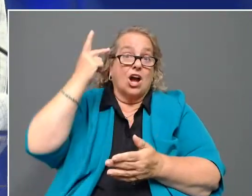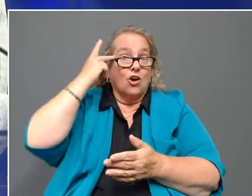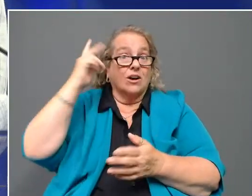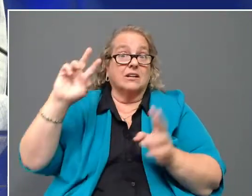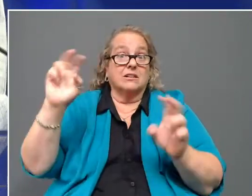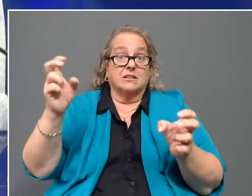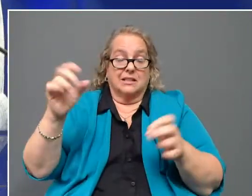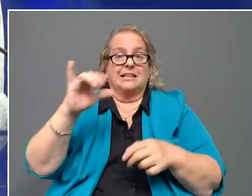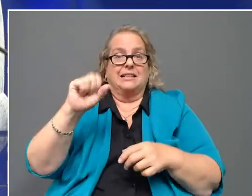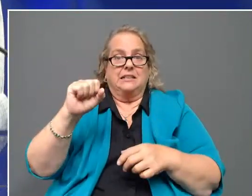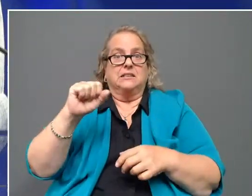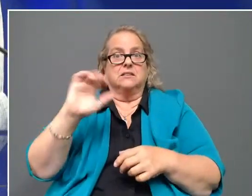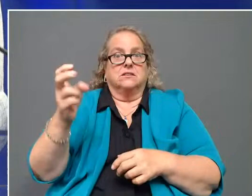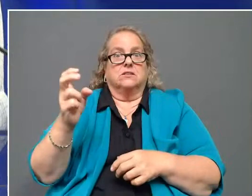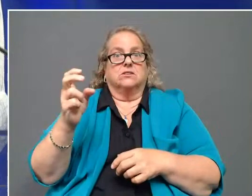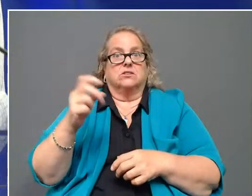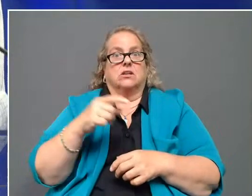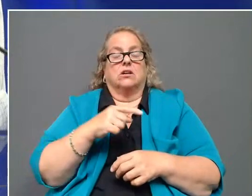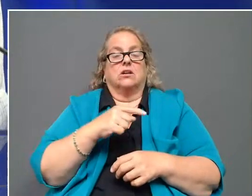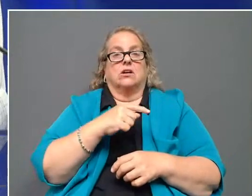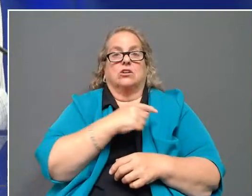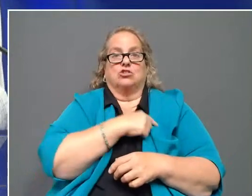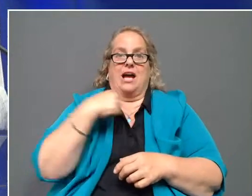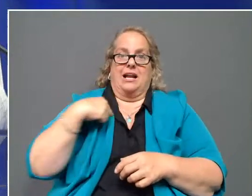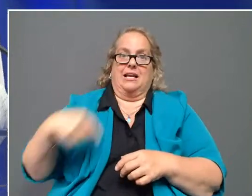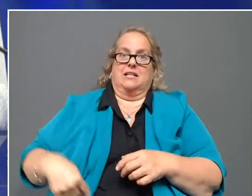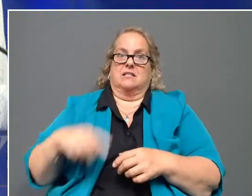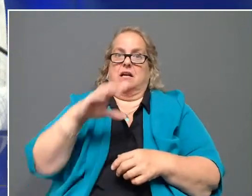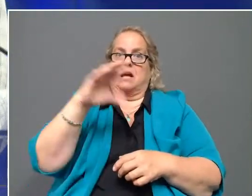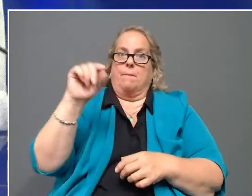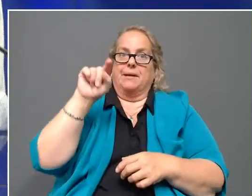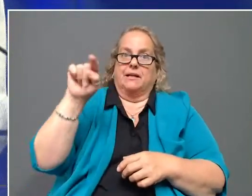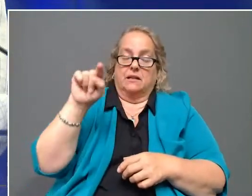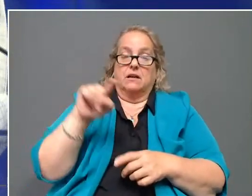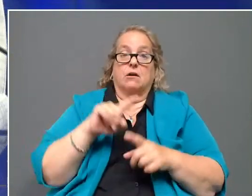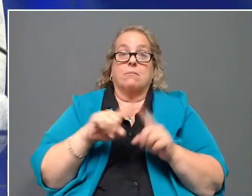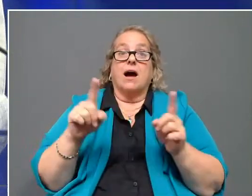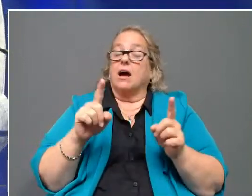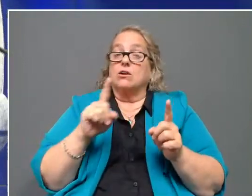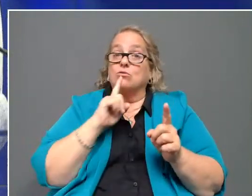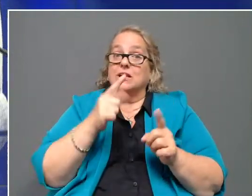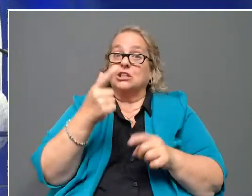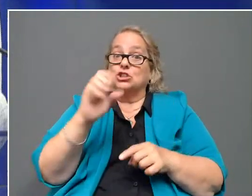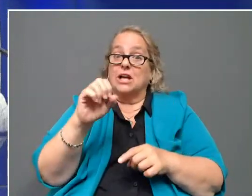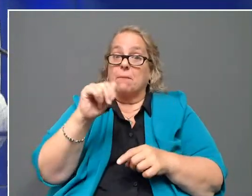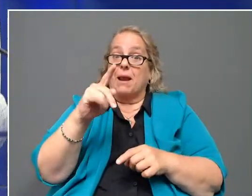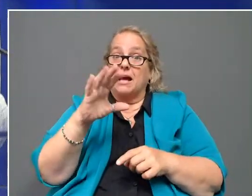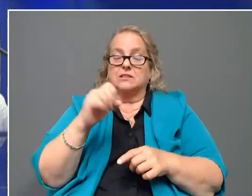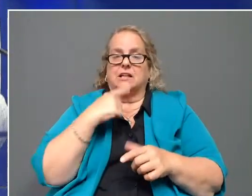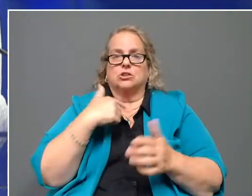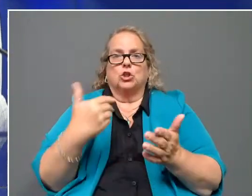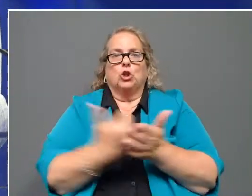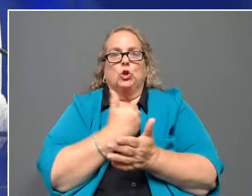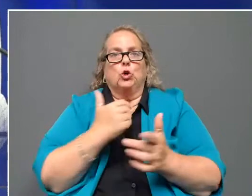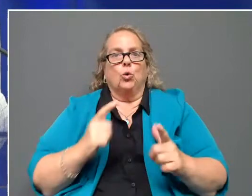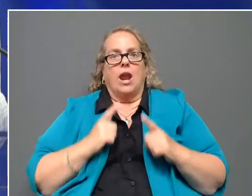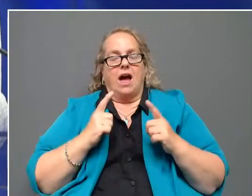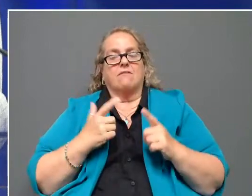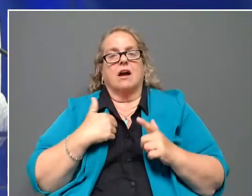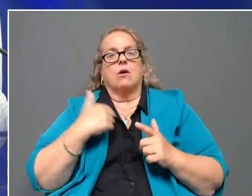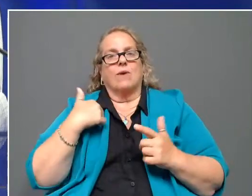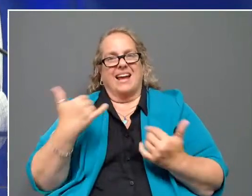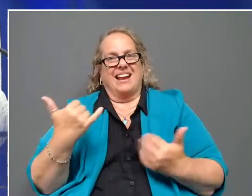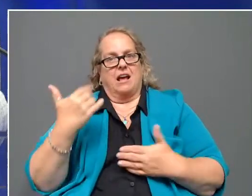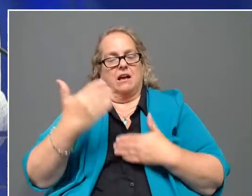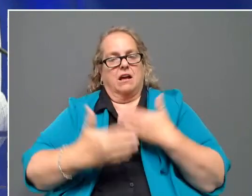It was frankly the opposite. GE Appliances got a new life, and we're on a way to be the most successful company in the U.S. And you